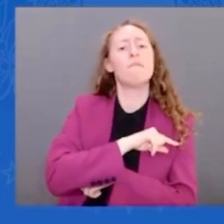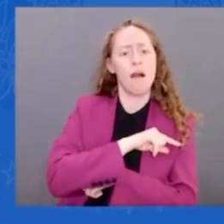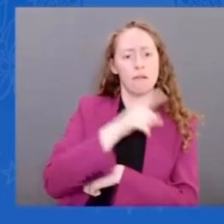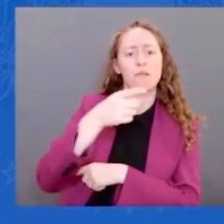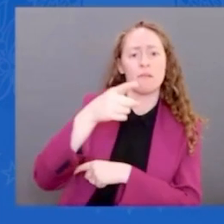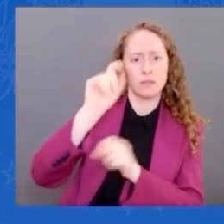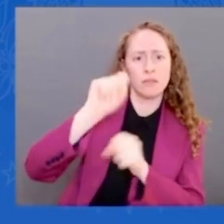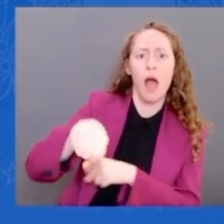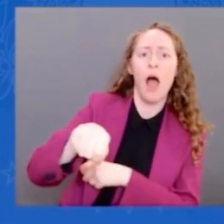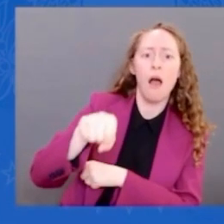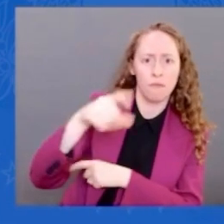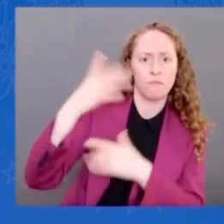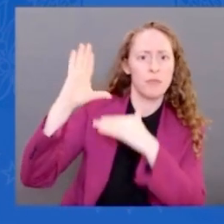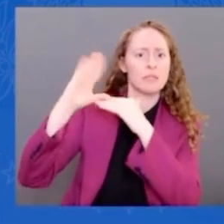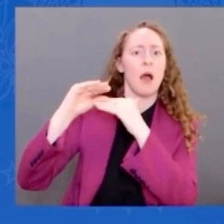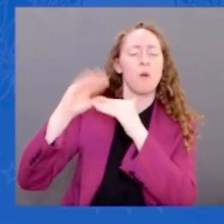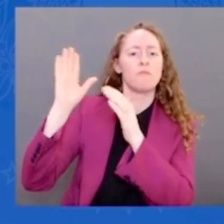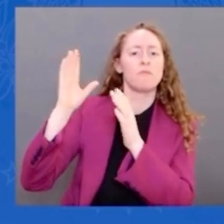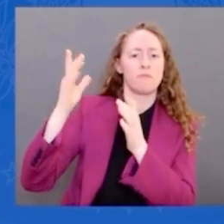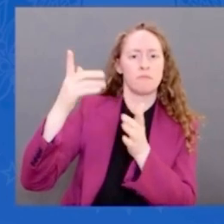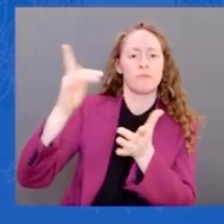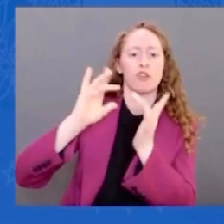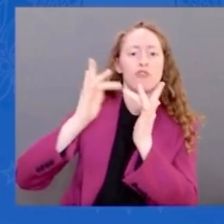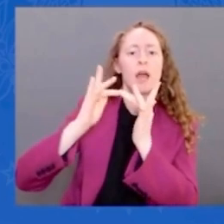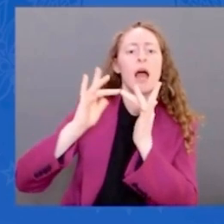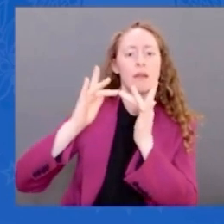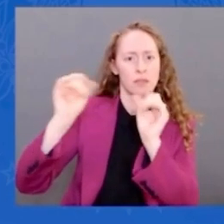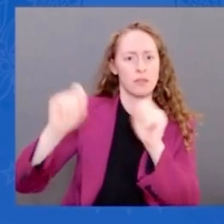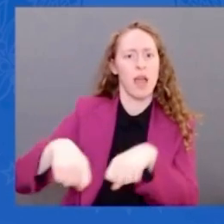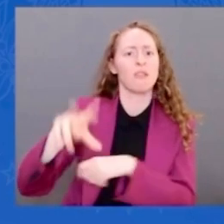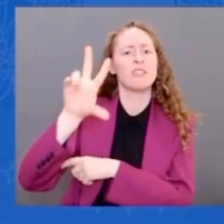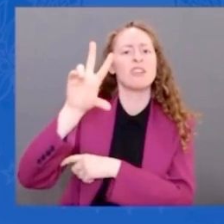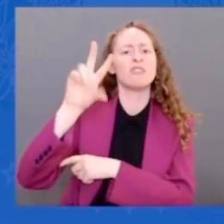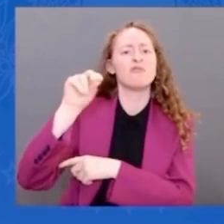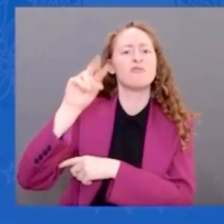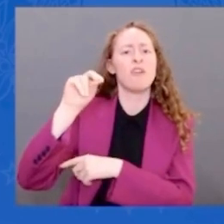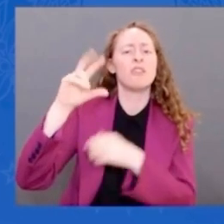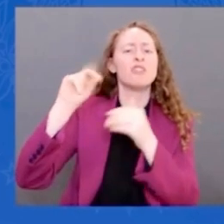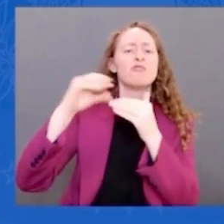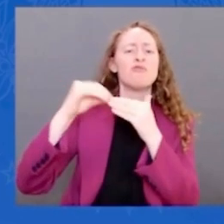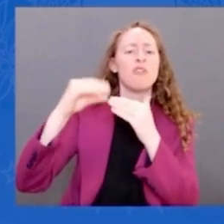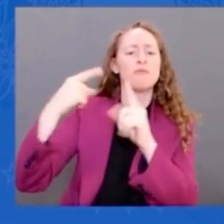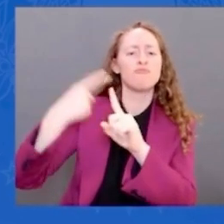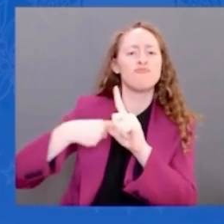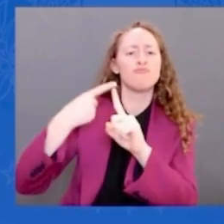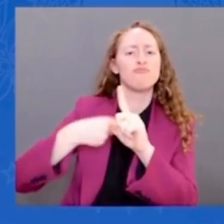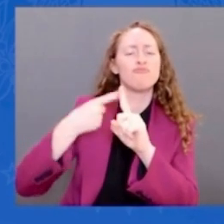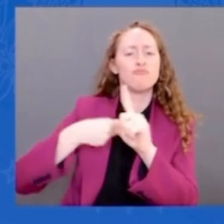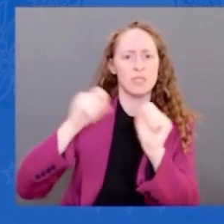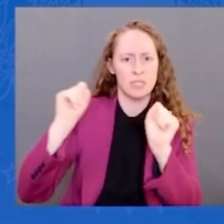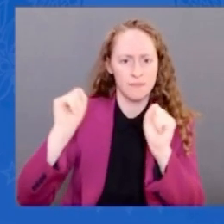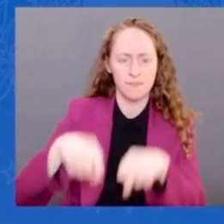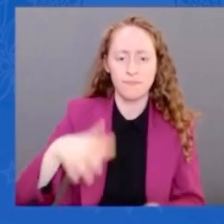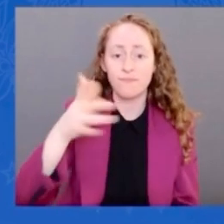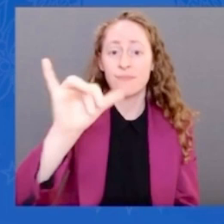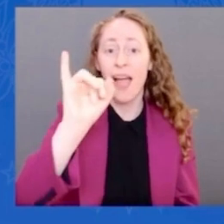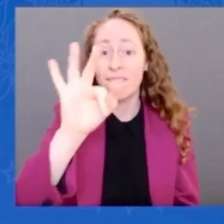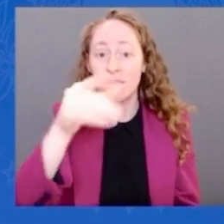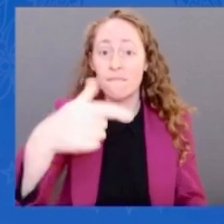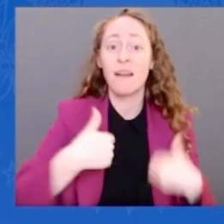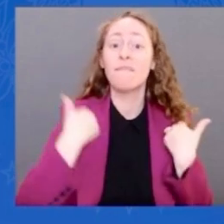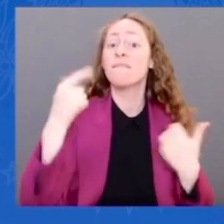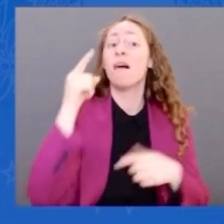$30 a month, or $75 a month if you live on tribal lands. Altogether,